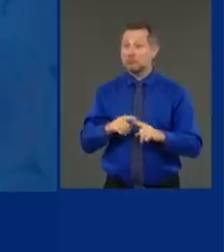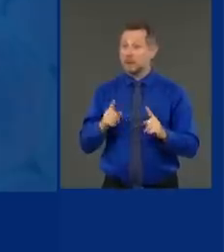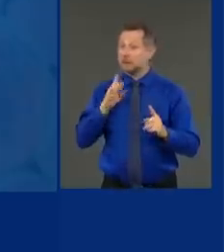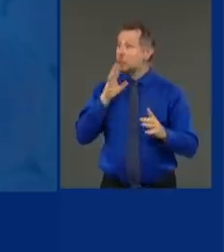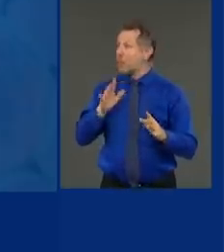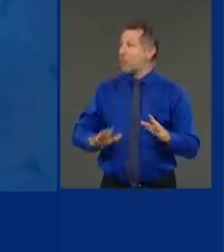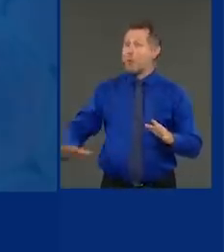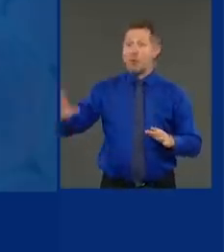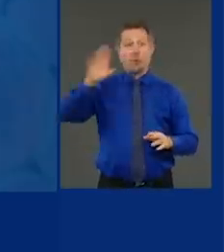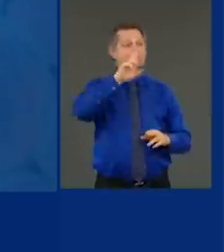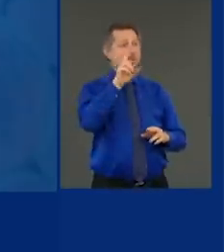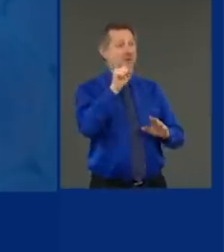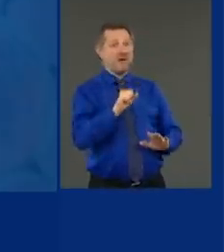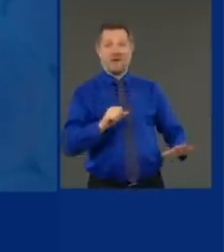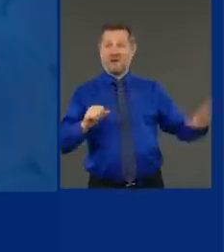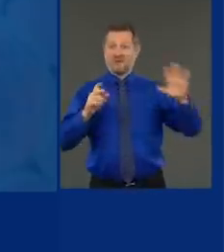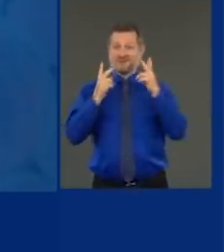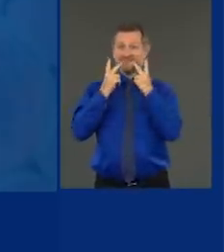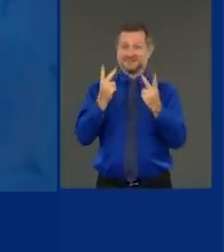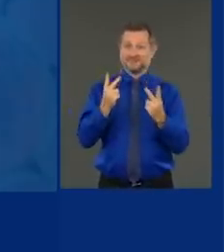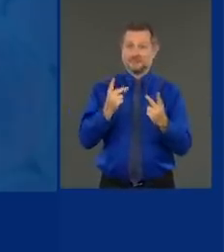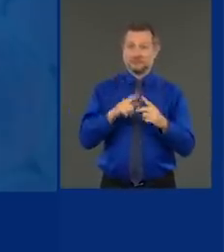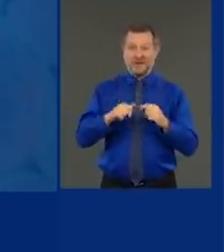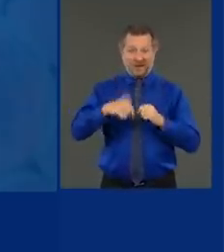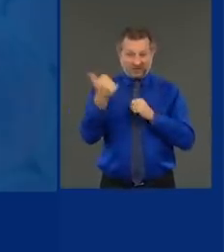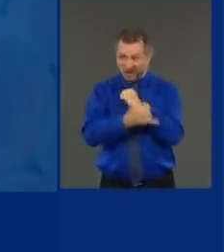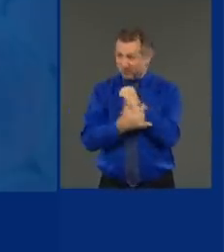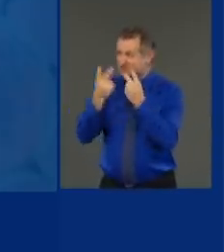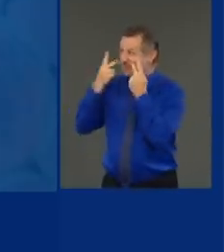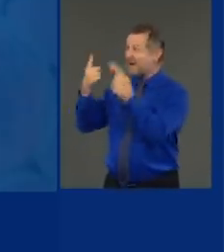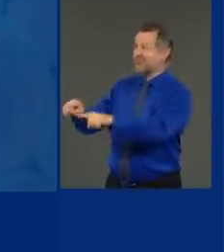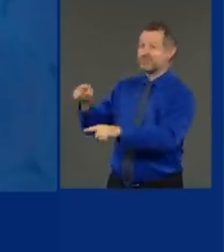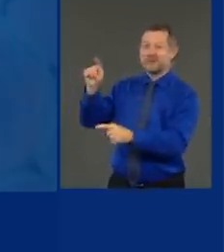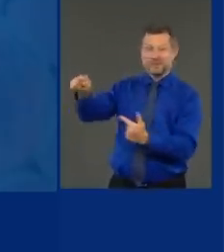what you've seen in other countries. And that's what we expected here.